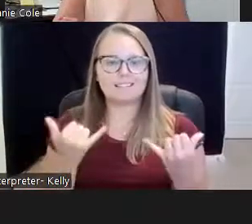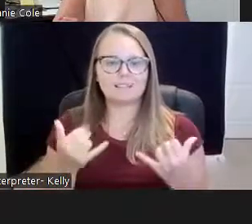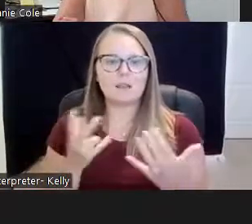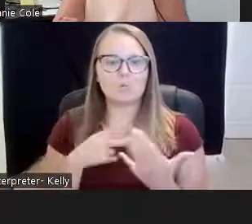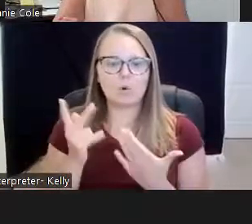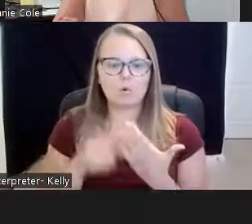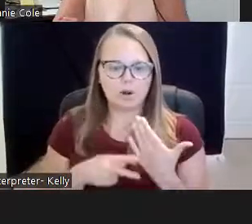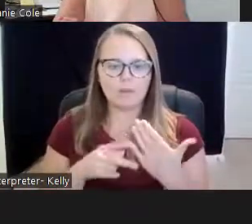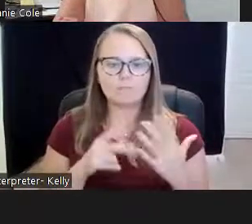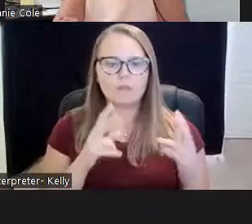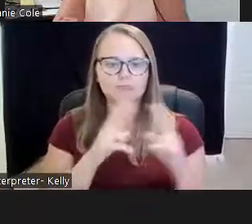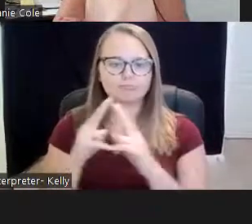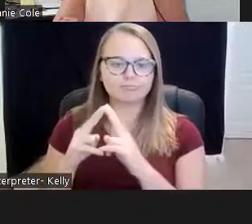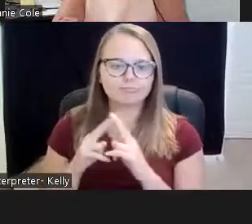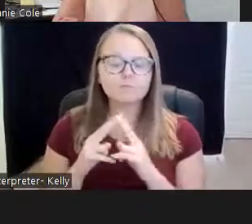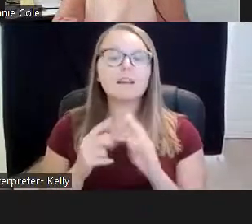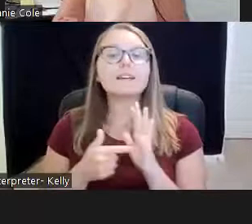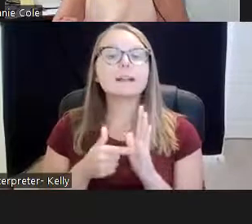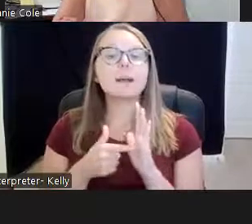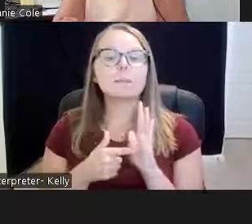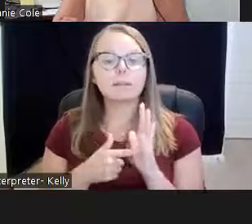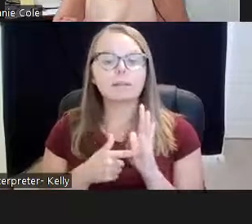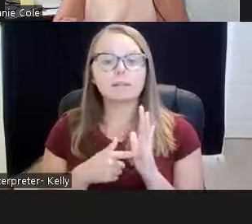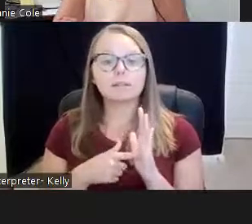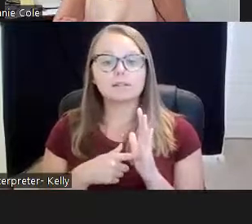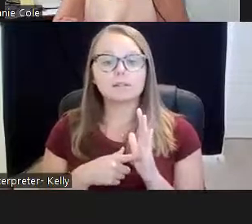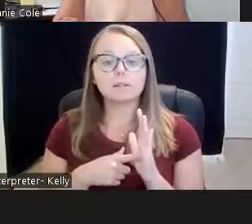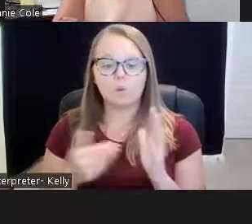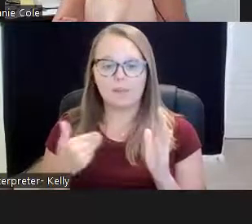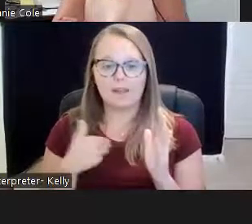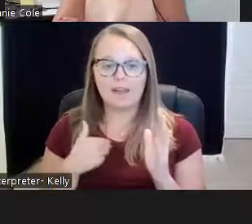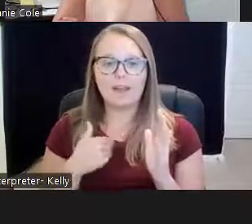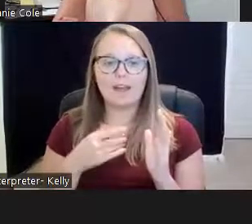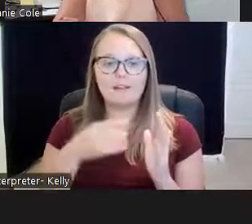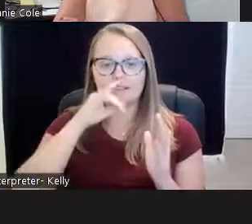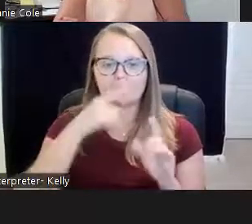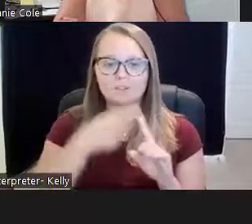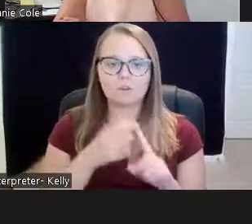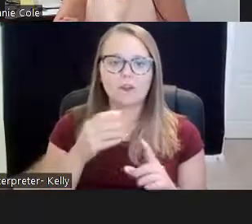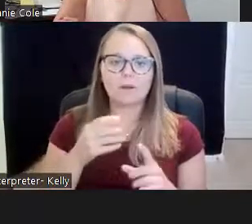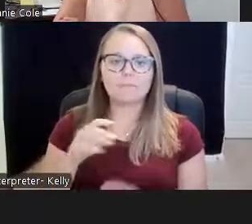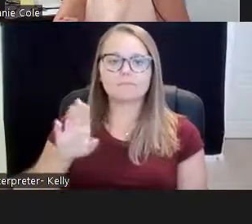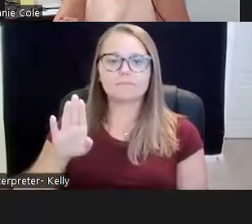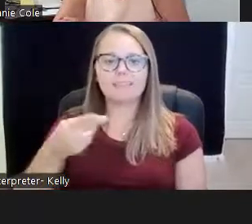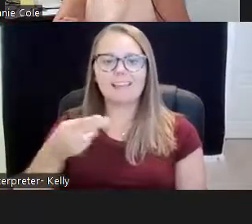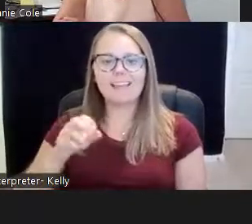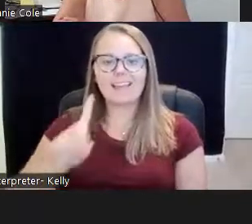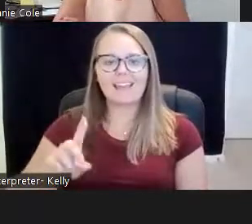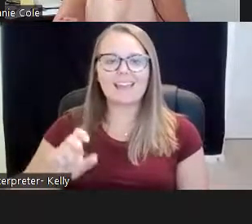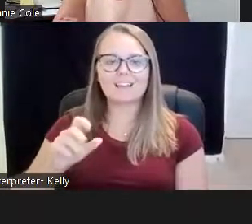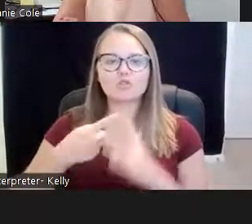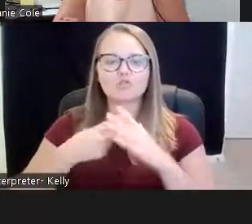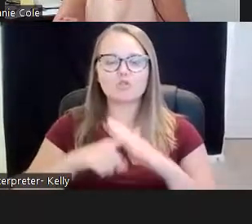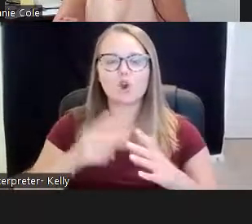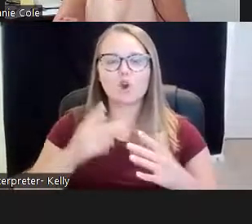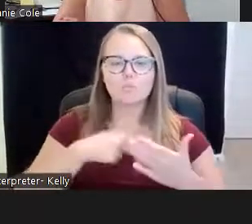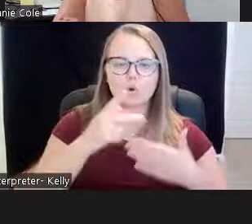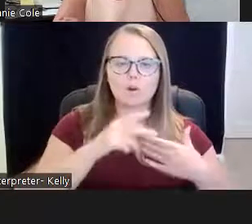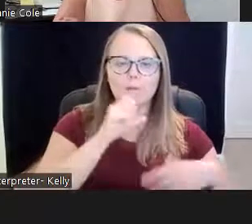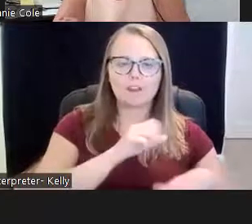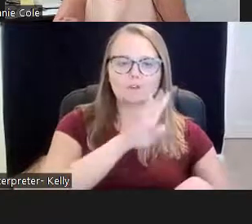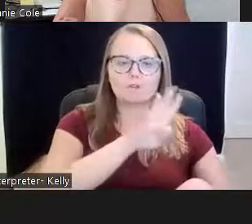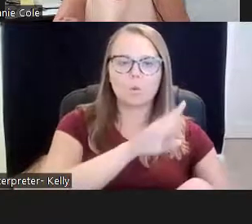programs. For example, we have children from their Head Start program who are ages 4 to 6 pairing